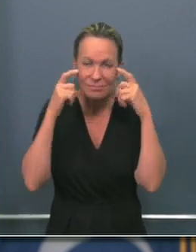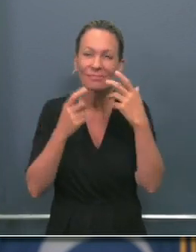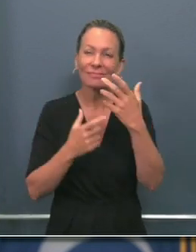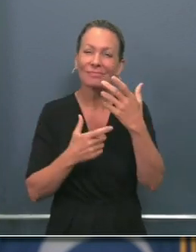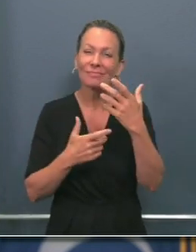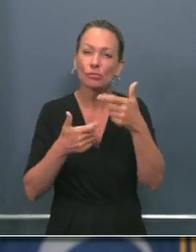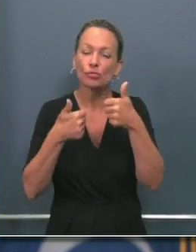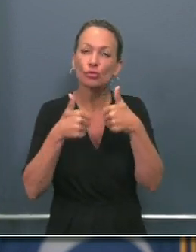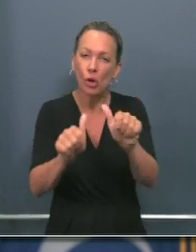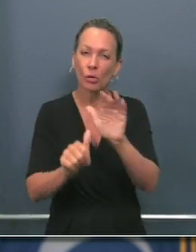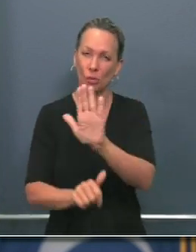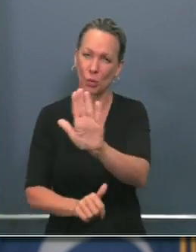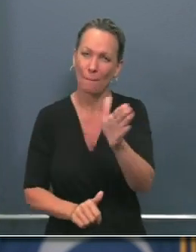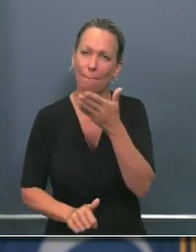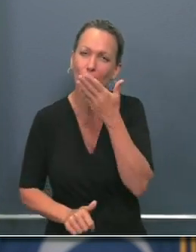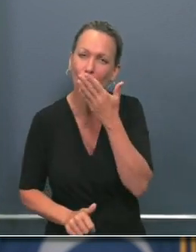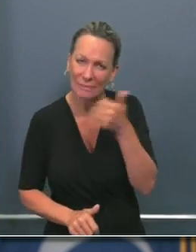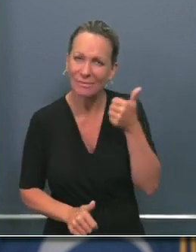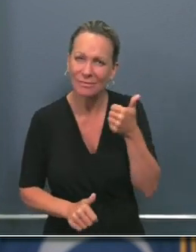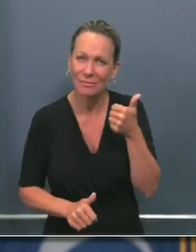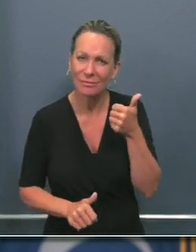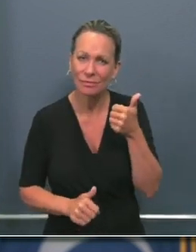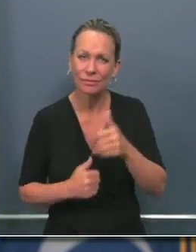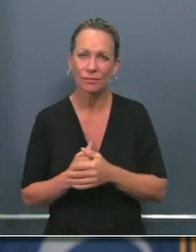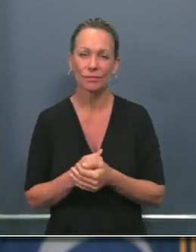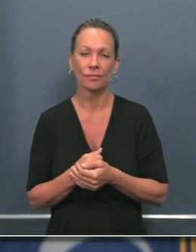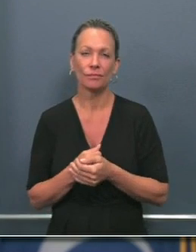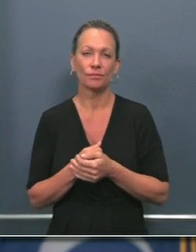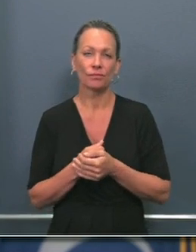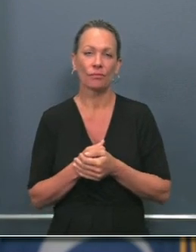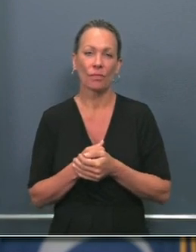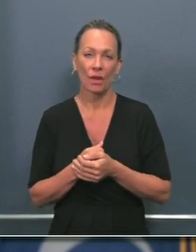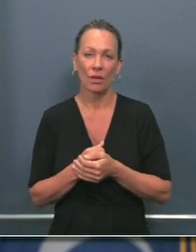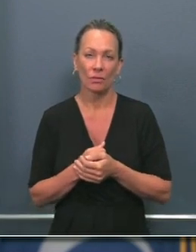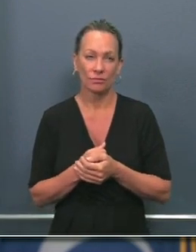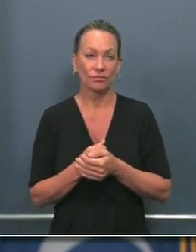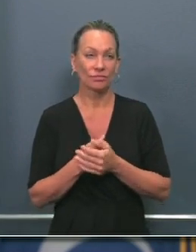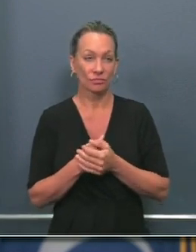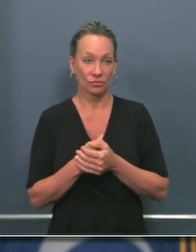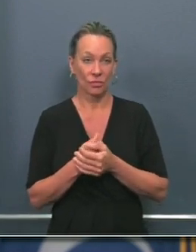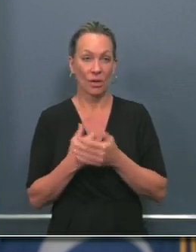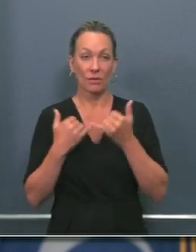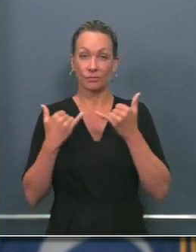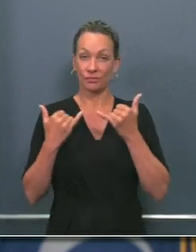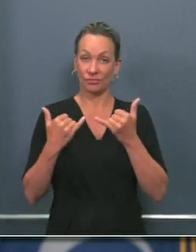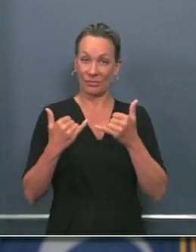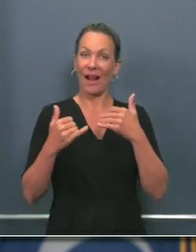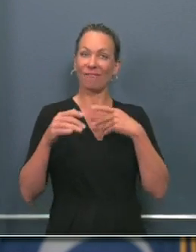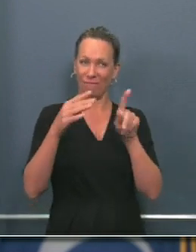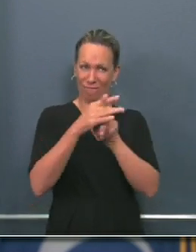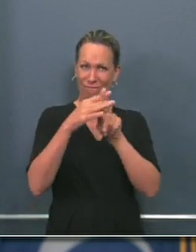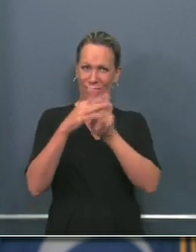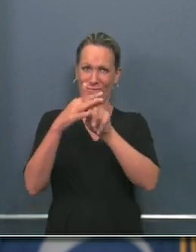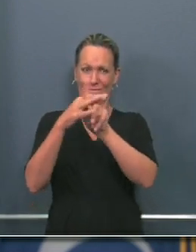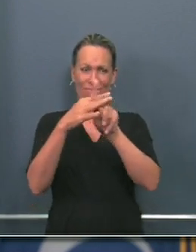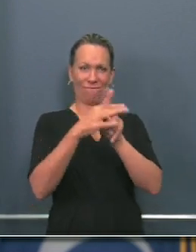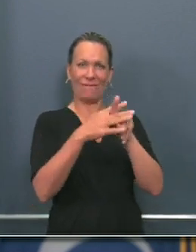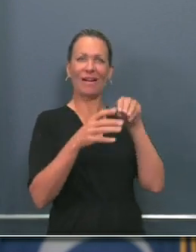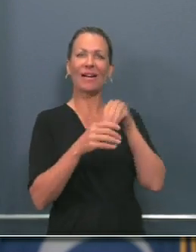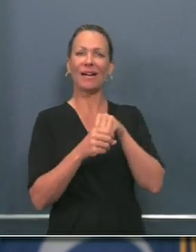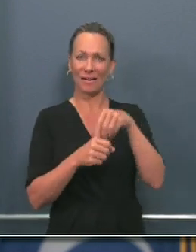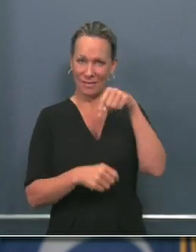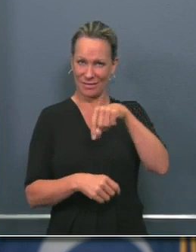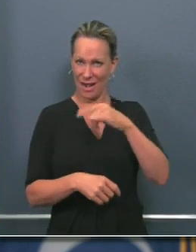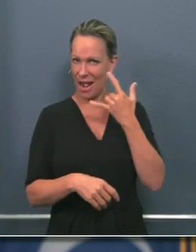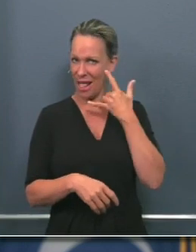the opportunity for more activities, not just again in this state, but all across the nation, we're seeing images on our television